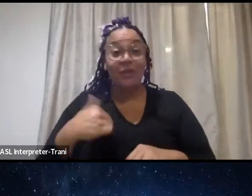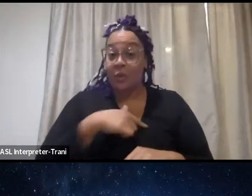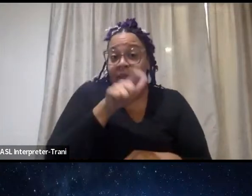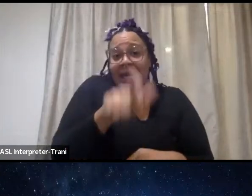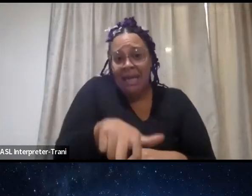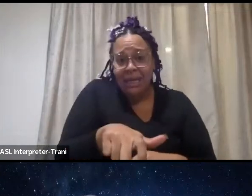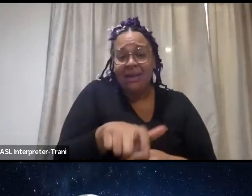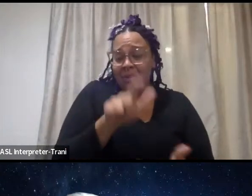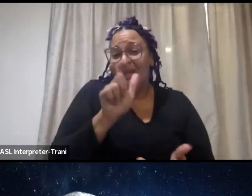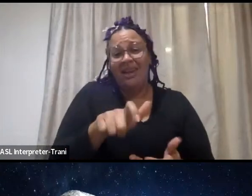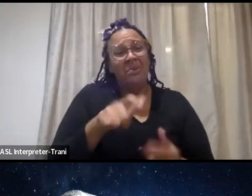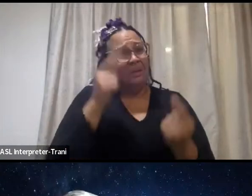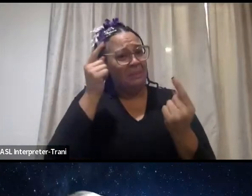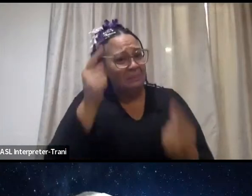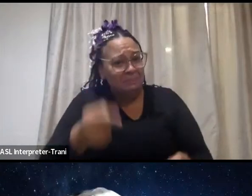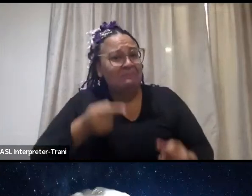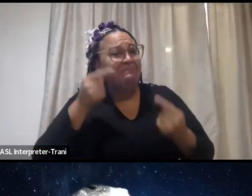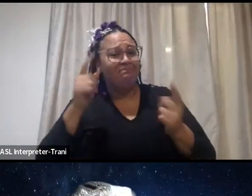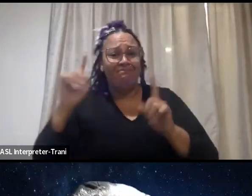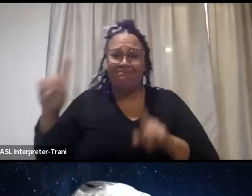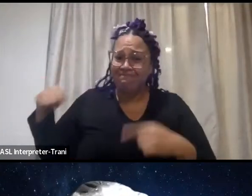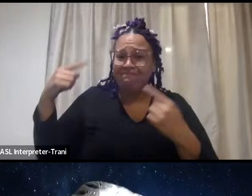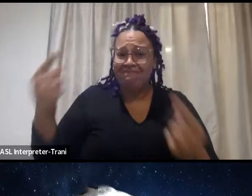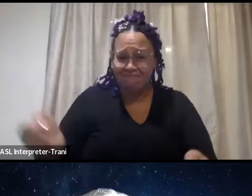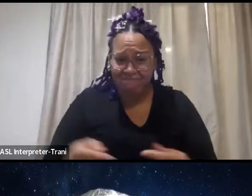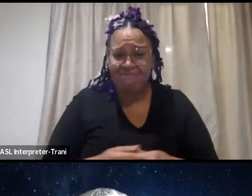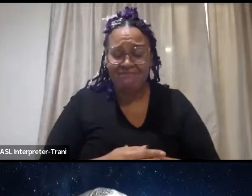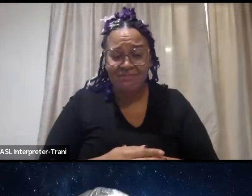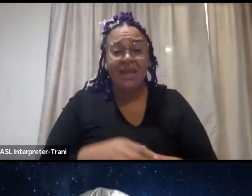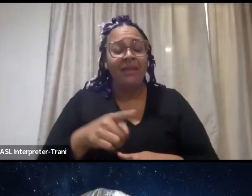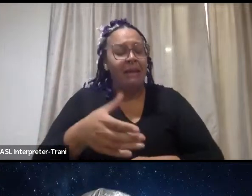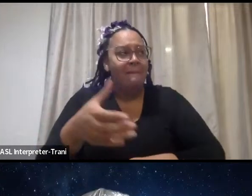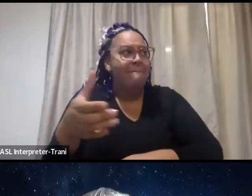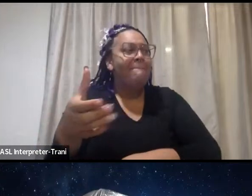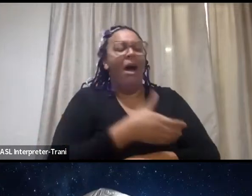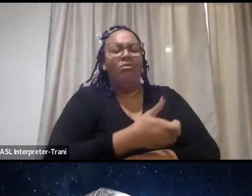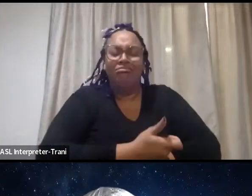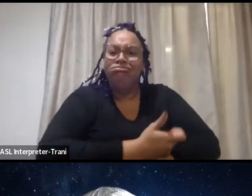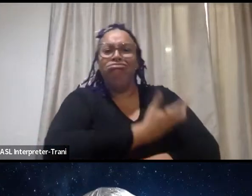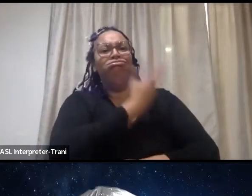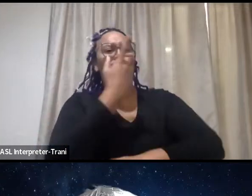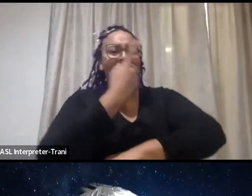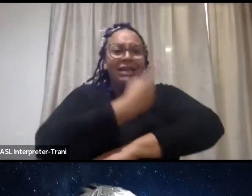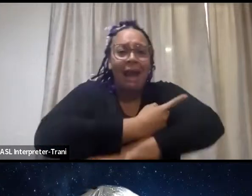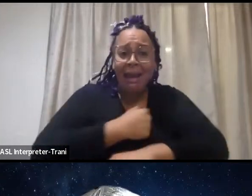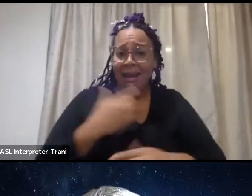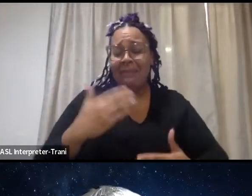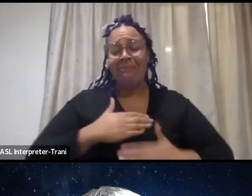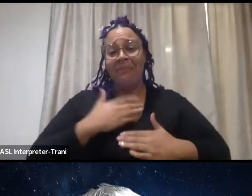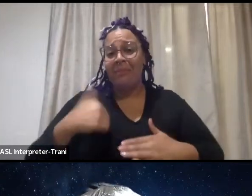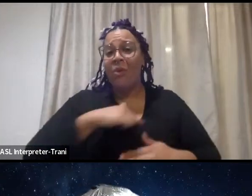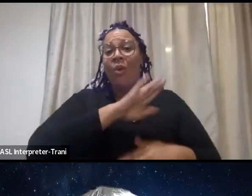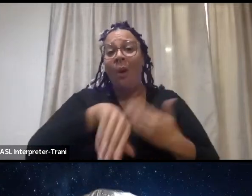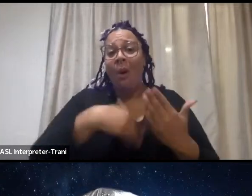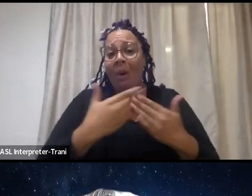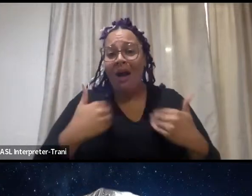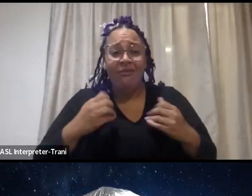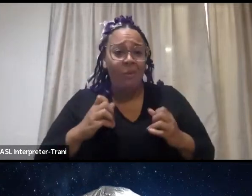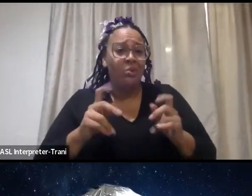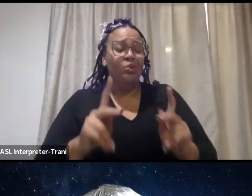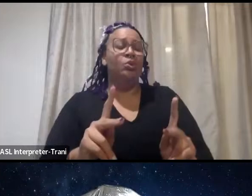it. We've been through some stuff, and this is a really powerful day. And I'm really glad that we all had the opportunity